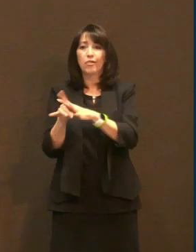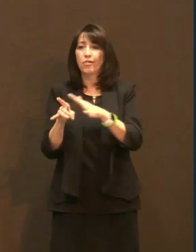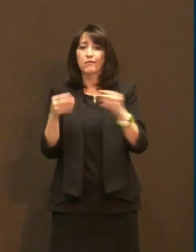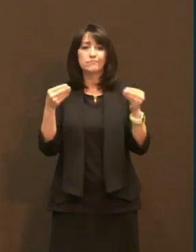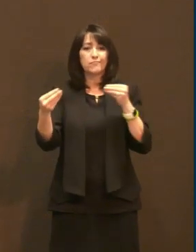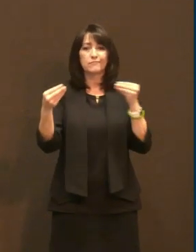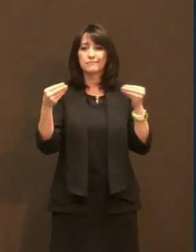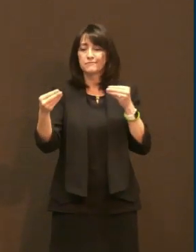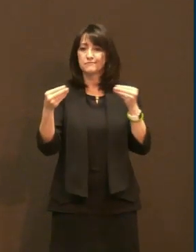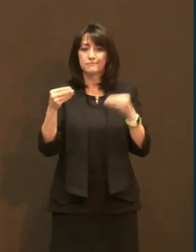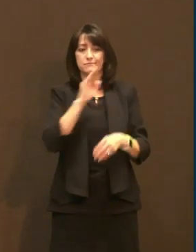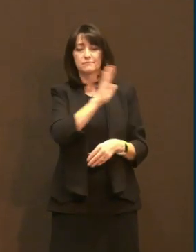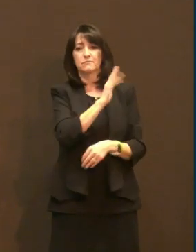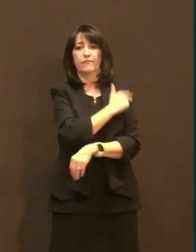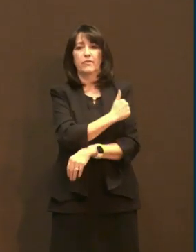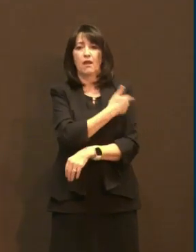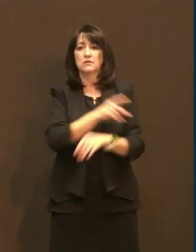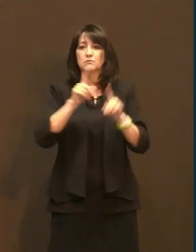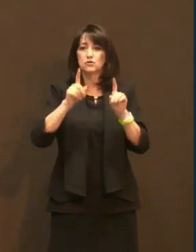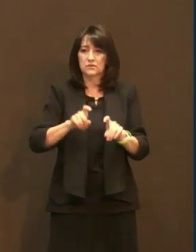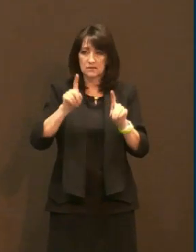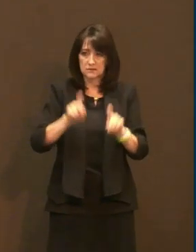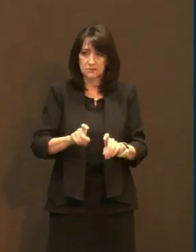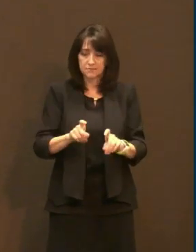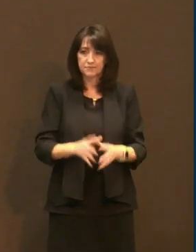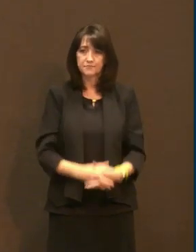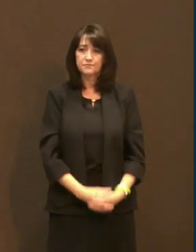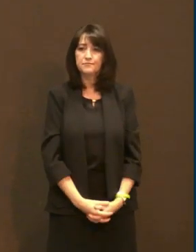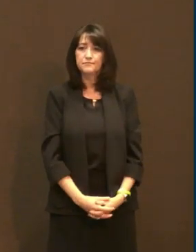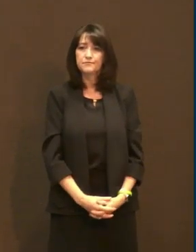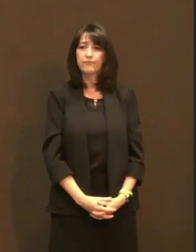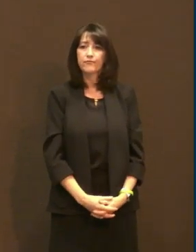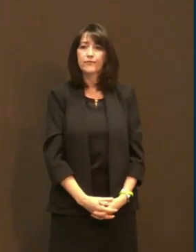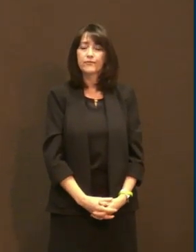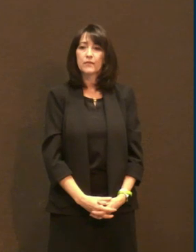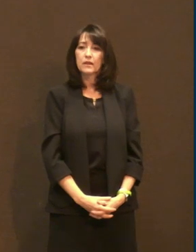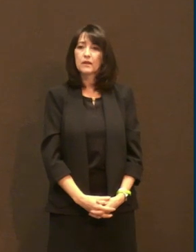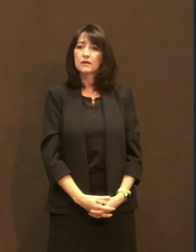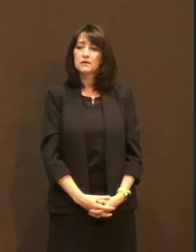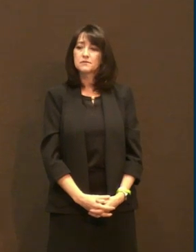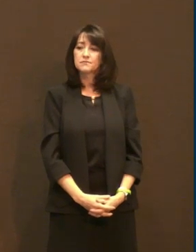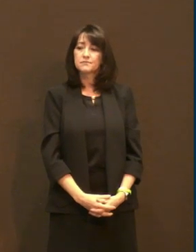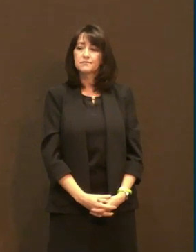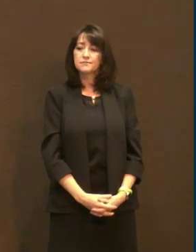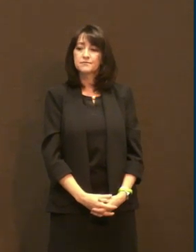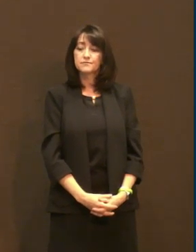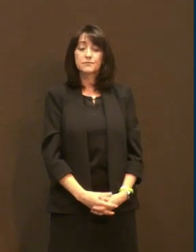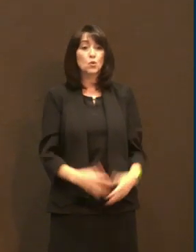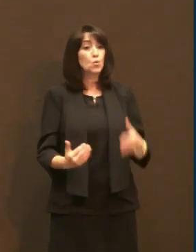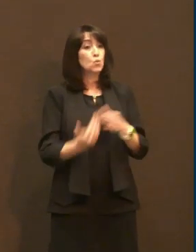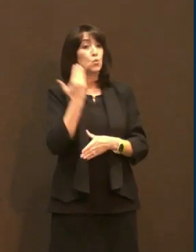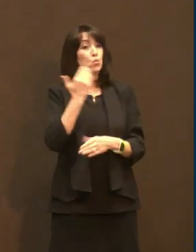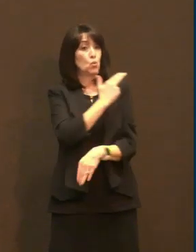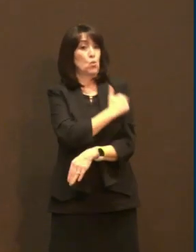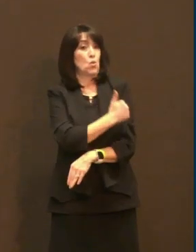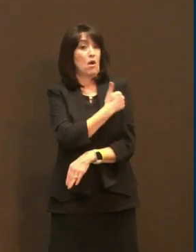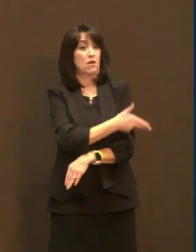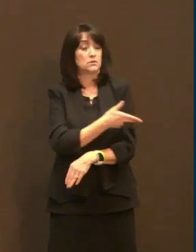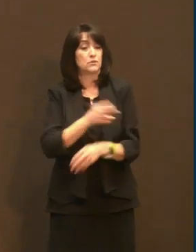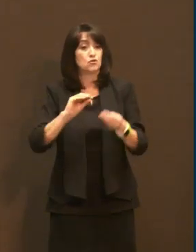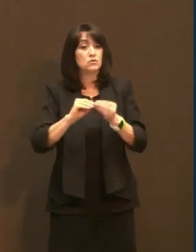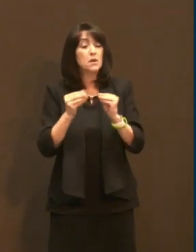with a little bit of a peak there around April 27th. New hospitalizations, importantly, even